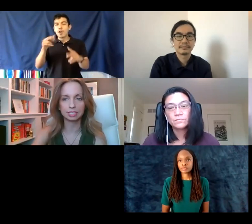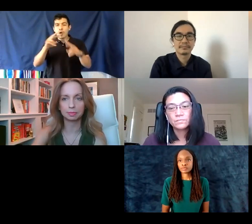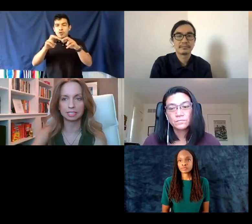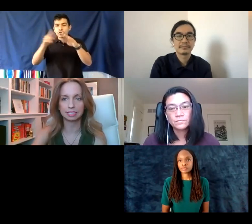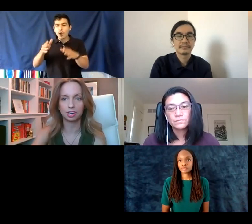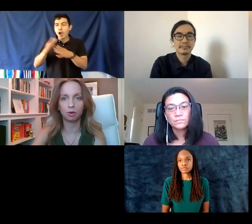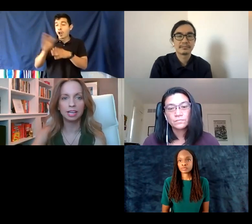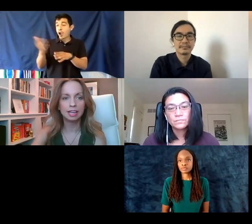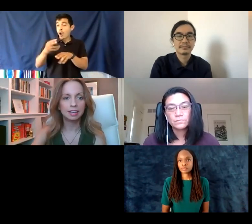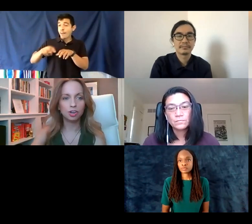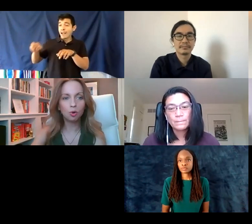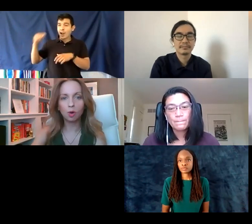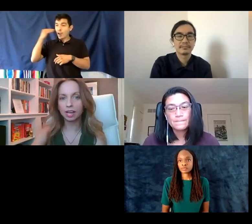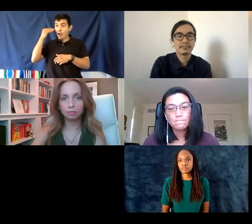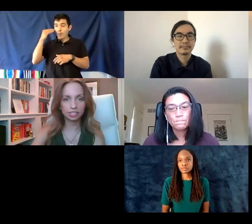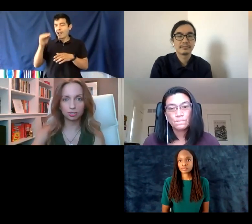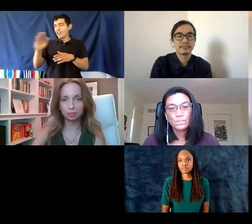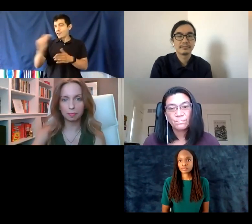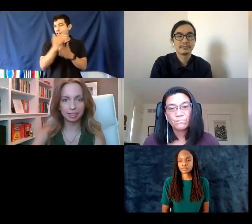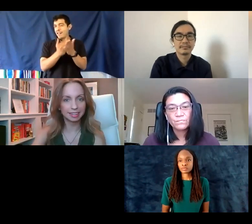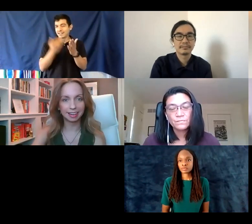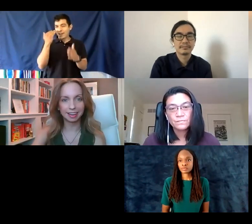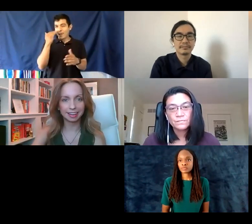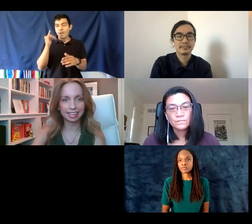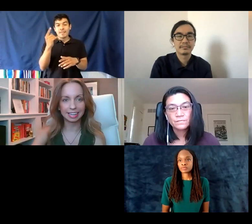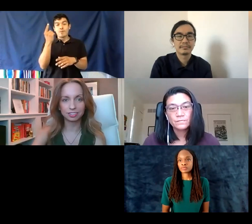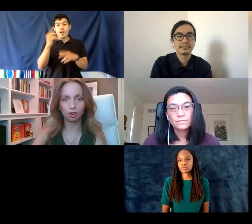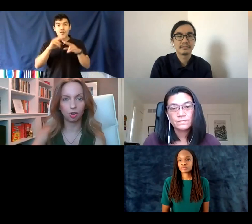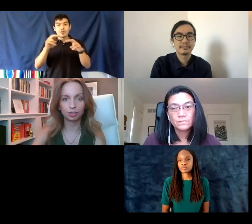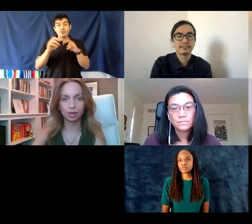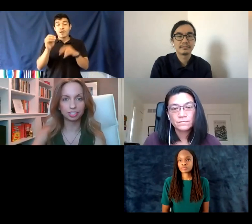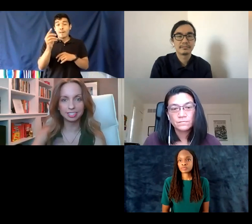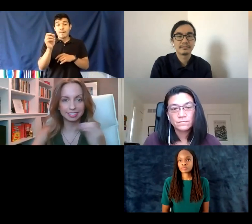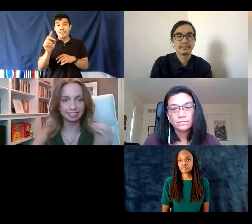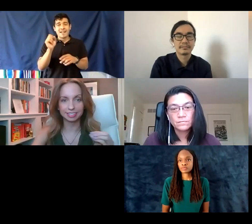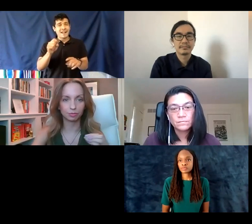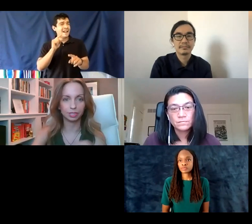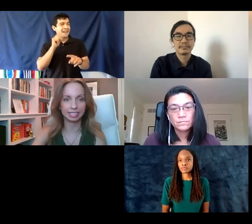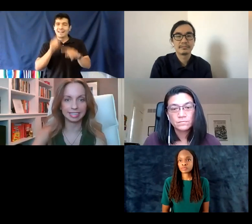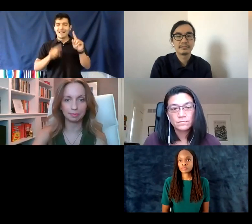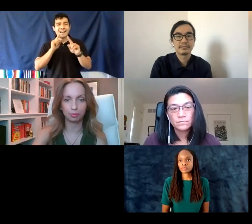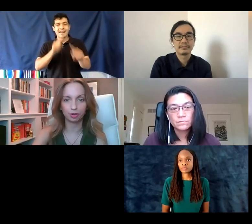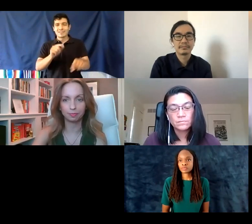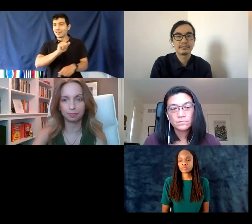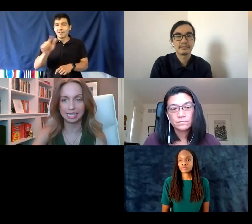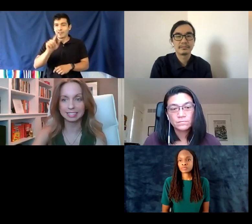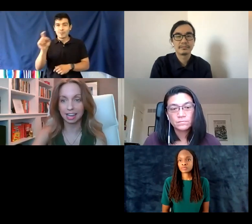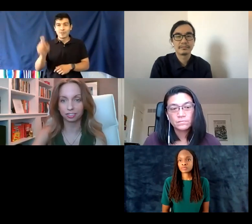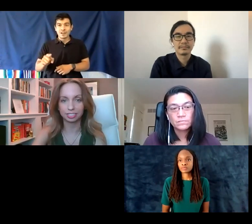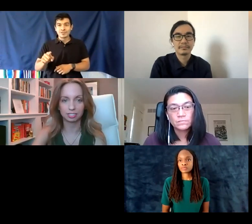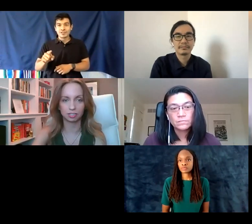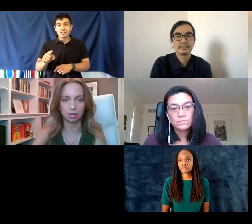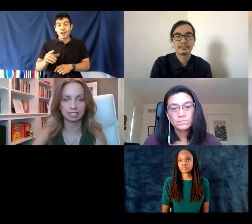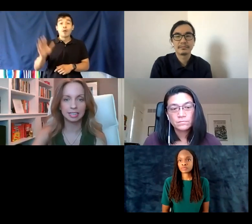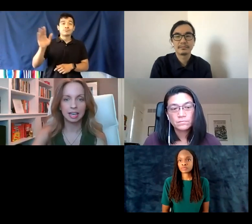the participants list know, no one research method can answer all the questions. And this is a really important place